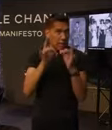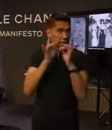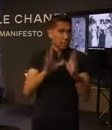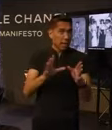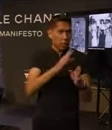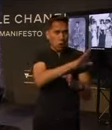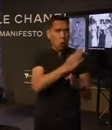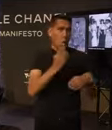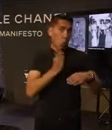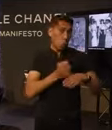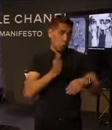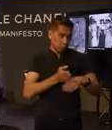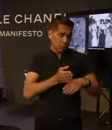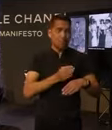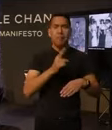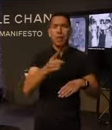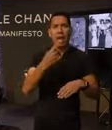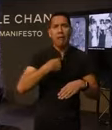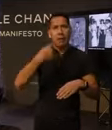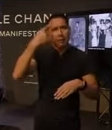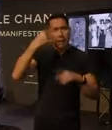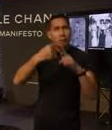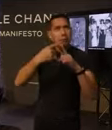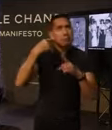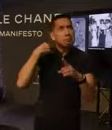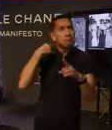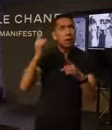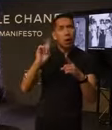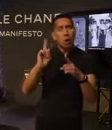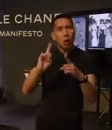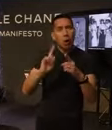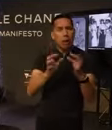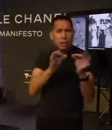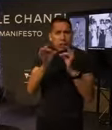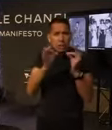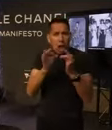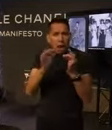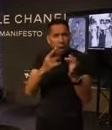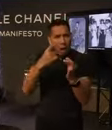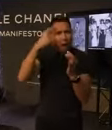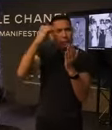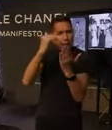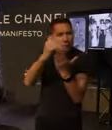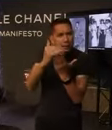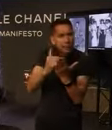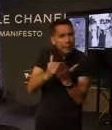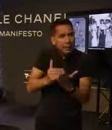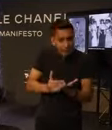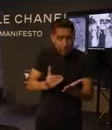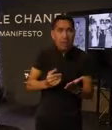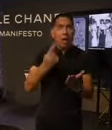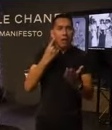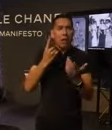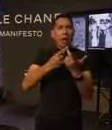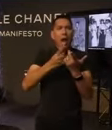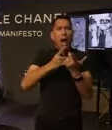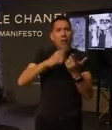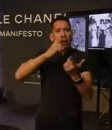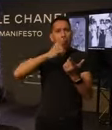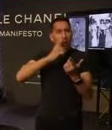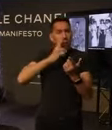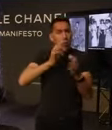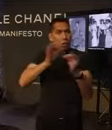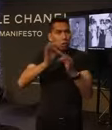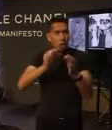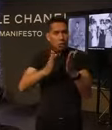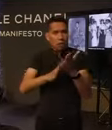fashion practice, you know, we have to look at the key design precedents, thinking about Paul Poiret, Madeleine Vionnet's foray. Now,